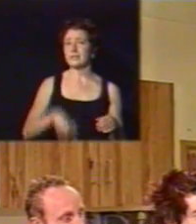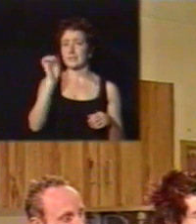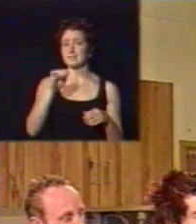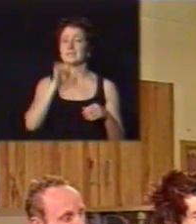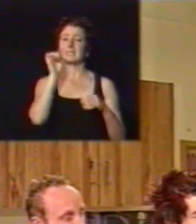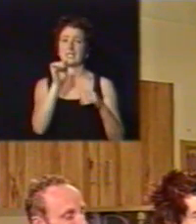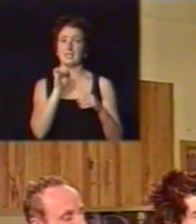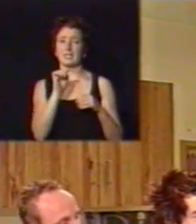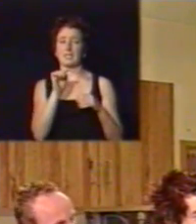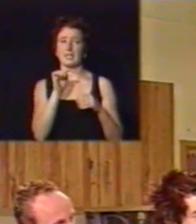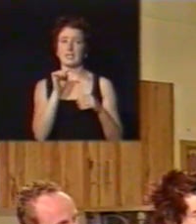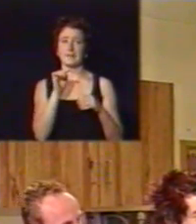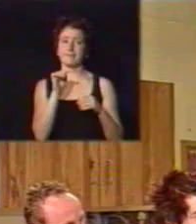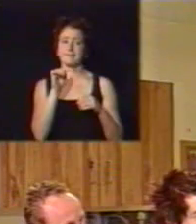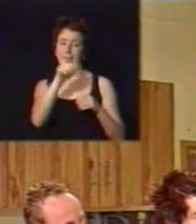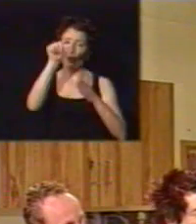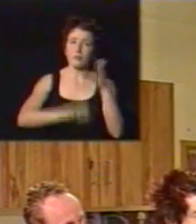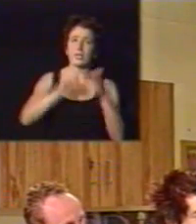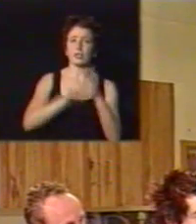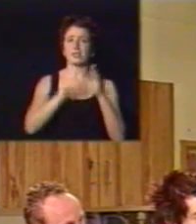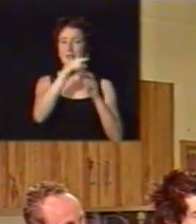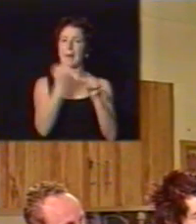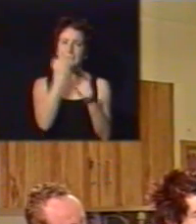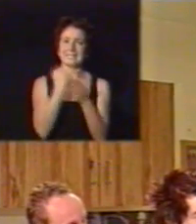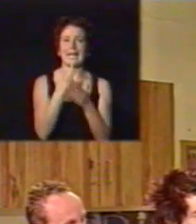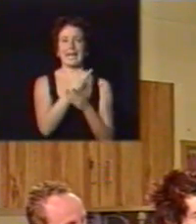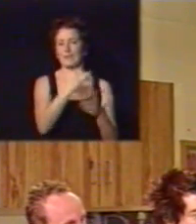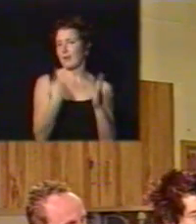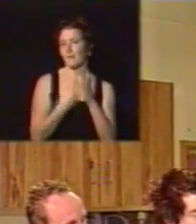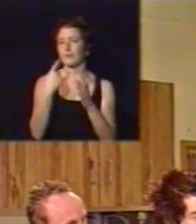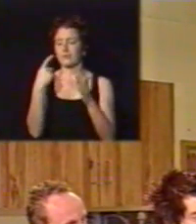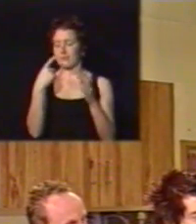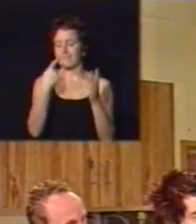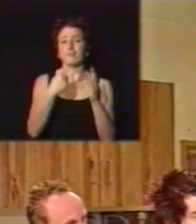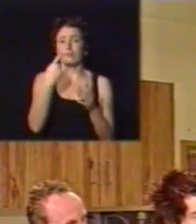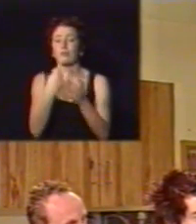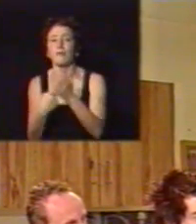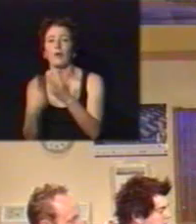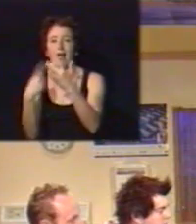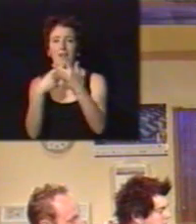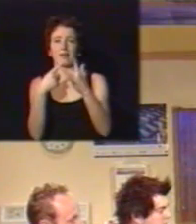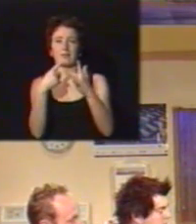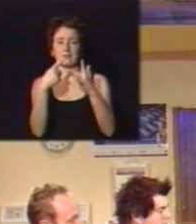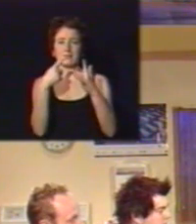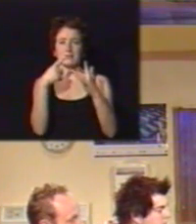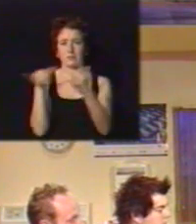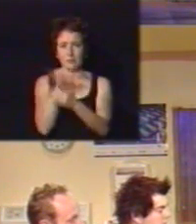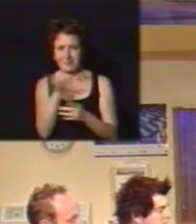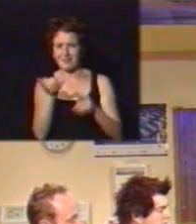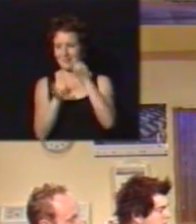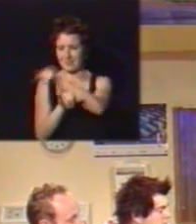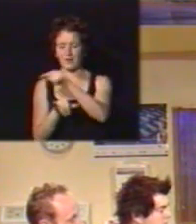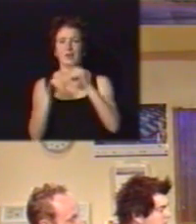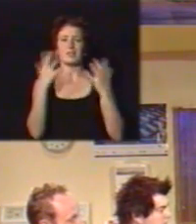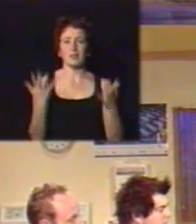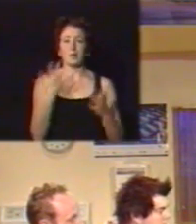gender, I mean, it's never going to be easy. I'm not going to pretend that it's easy, but at least, you know, you have options. So if you're,